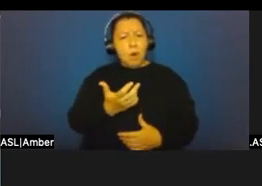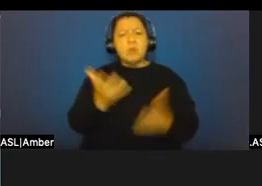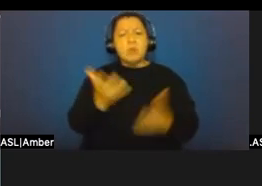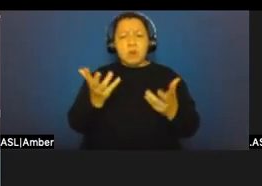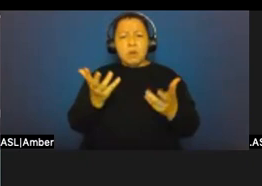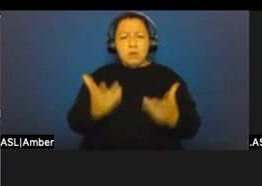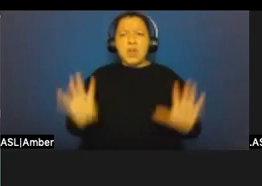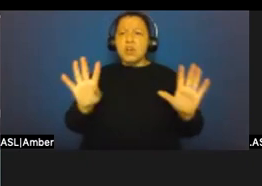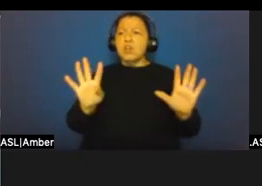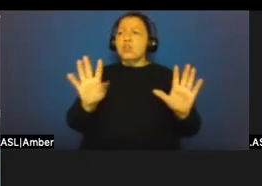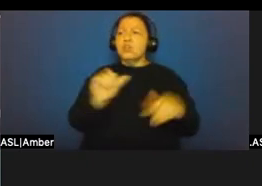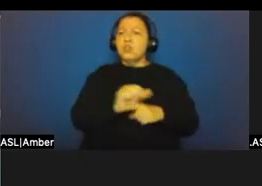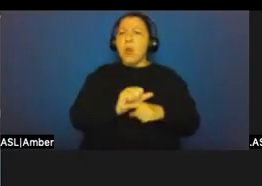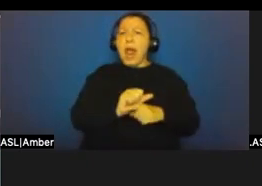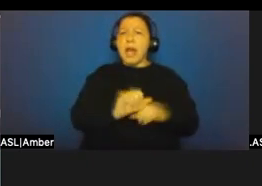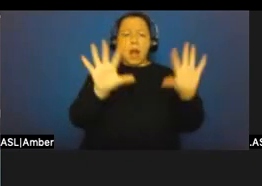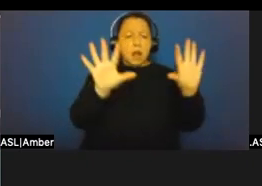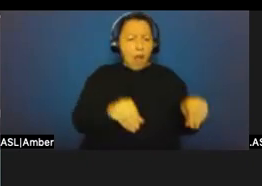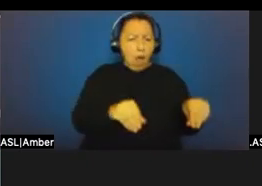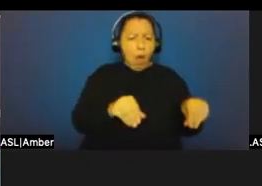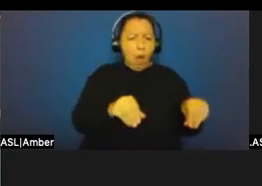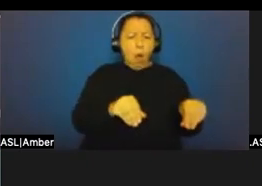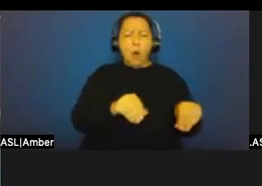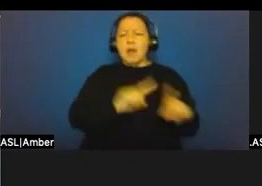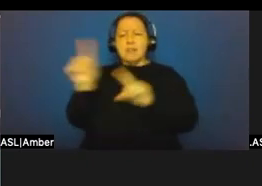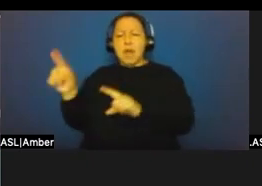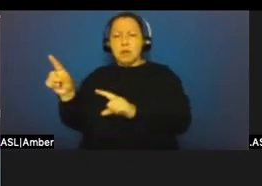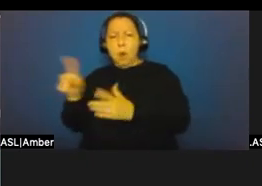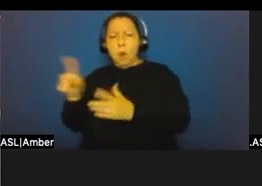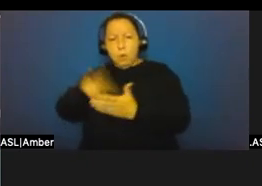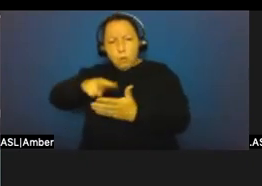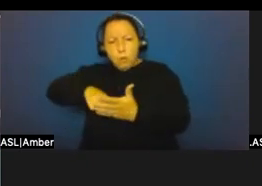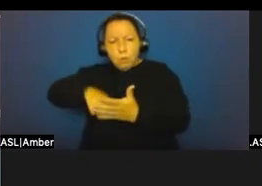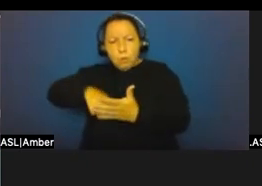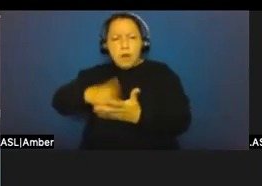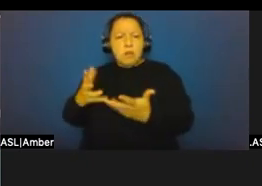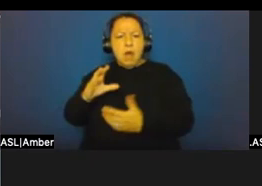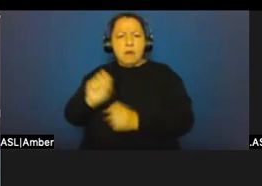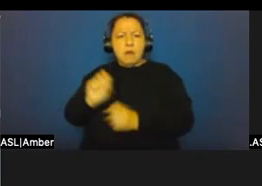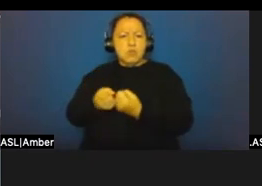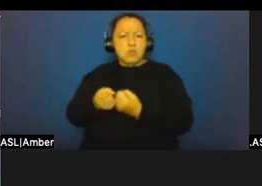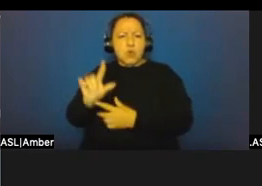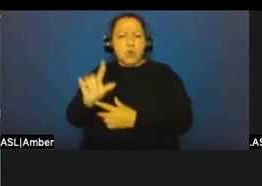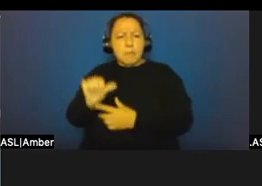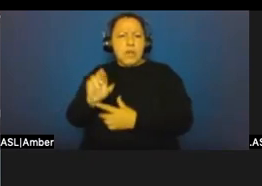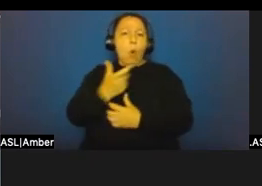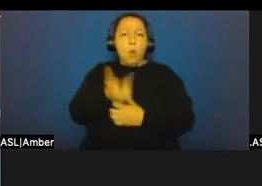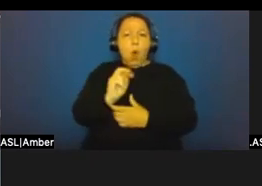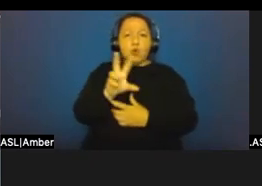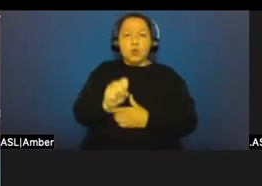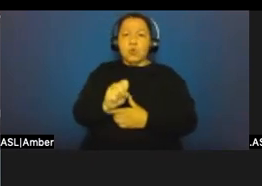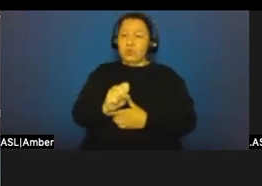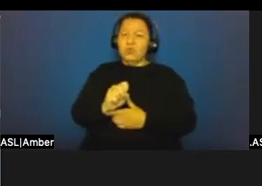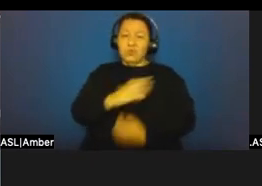the training and then go read a bunch of stuff on social media or watch the news, because then your blood pressure will really